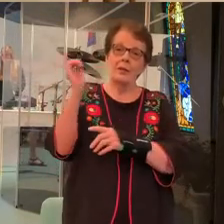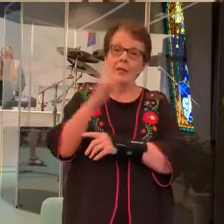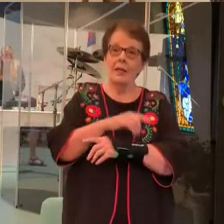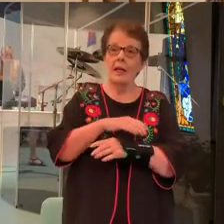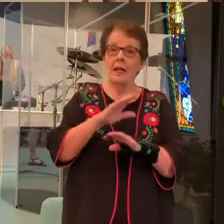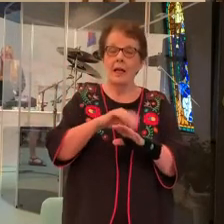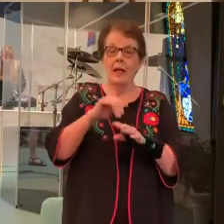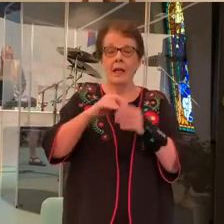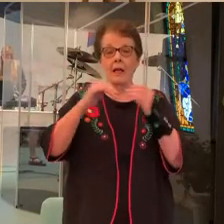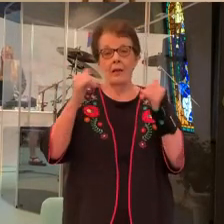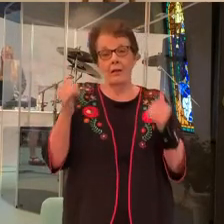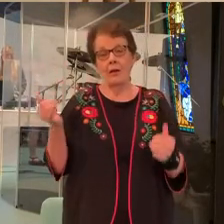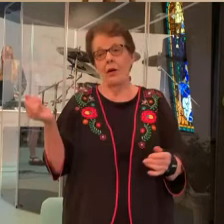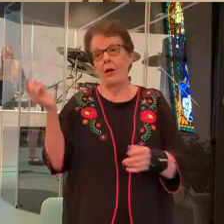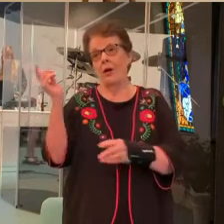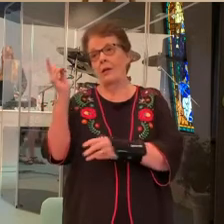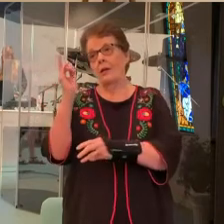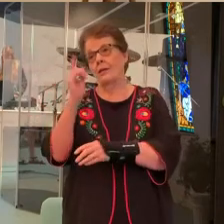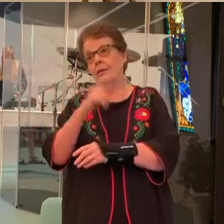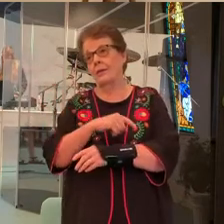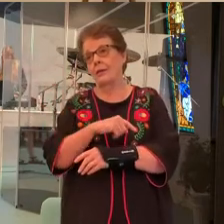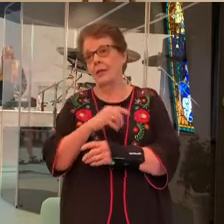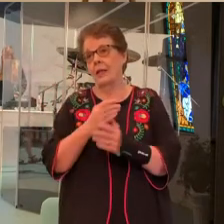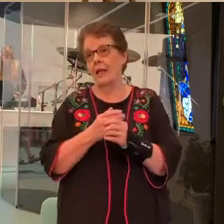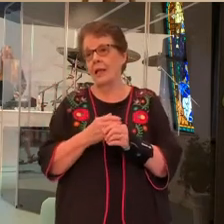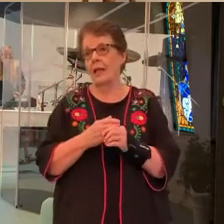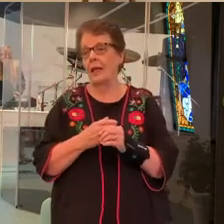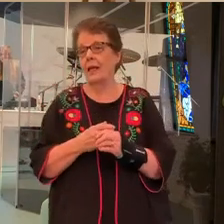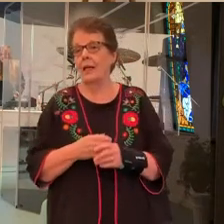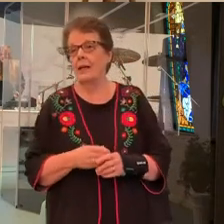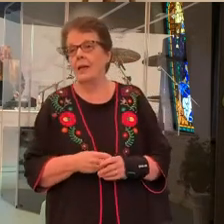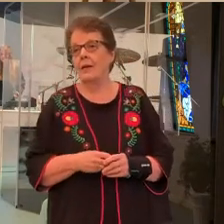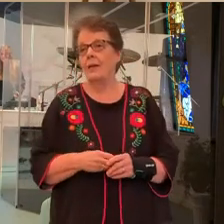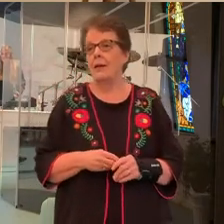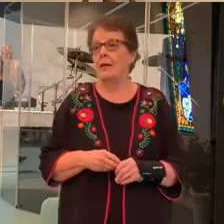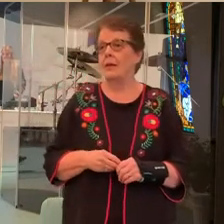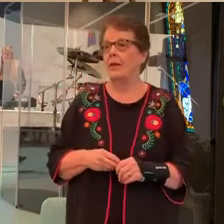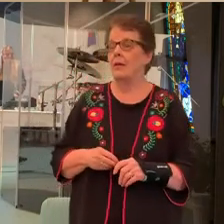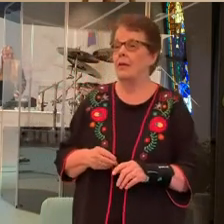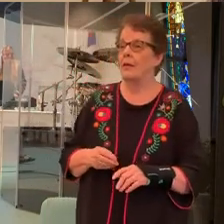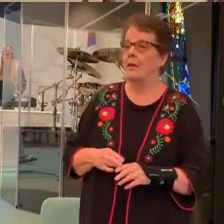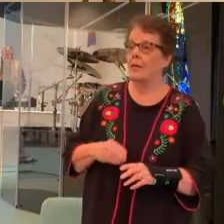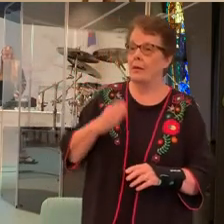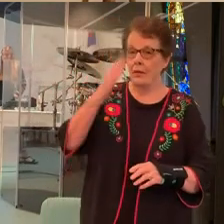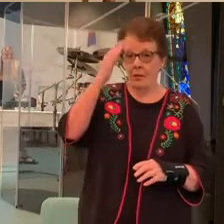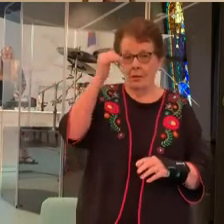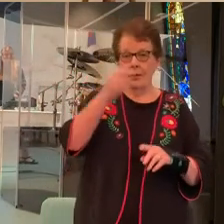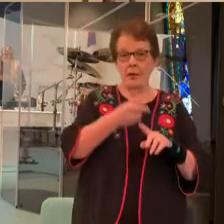Thank you.